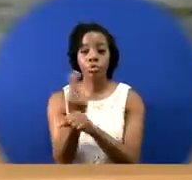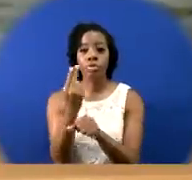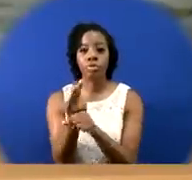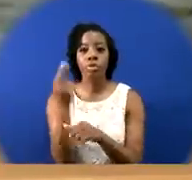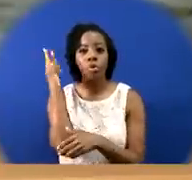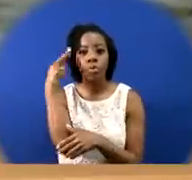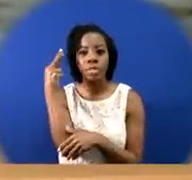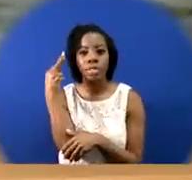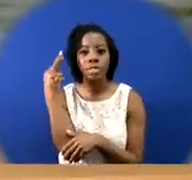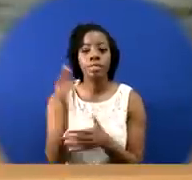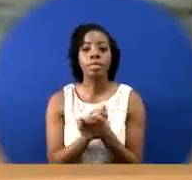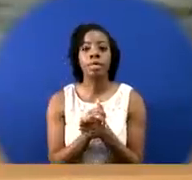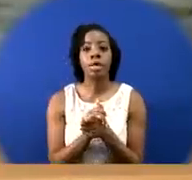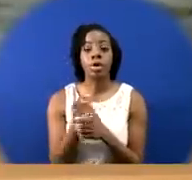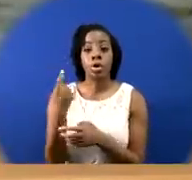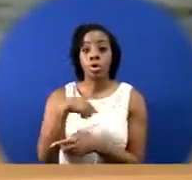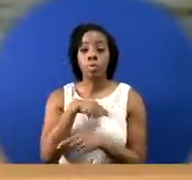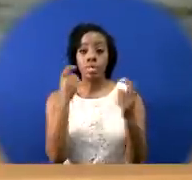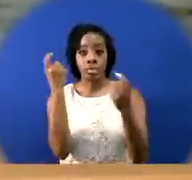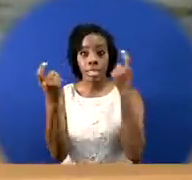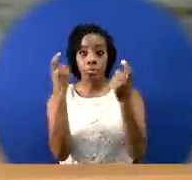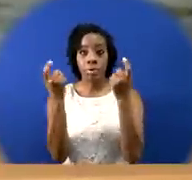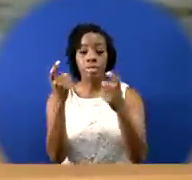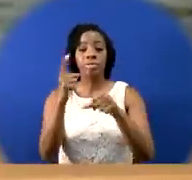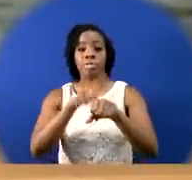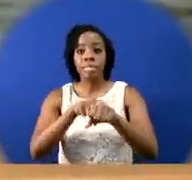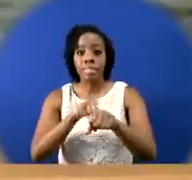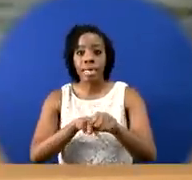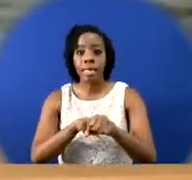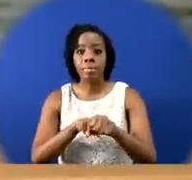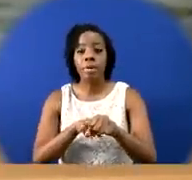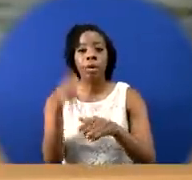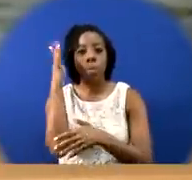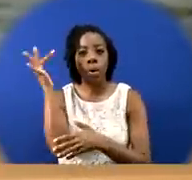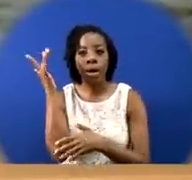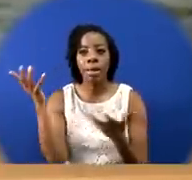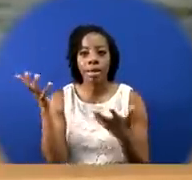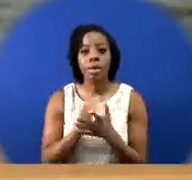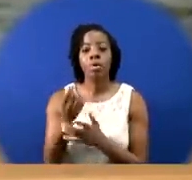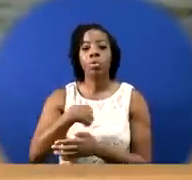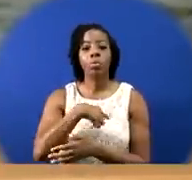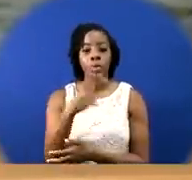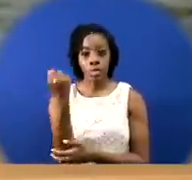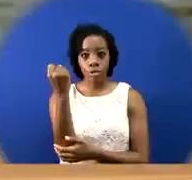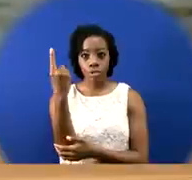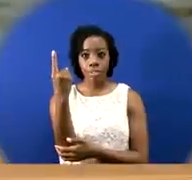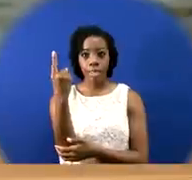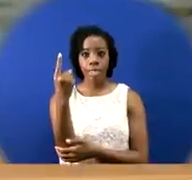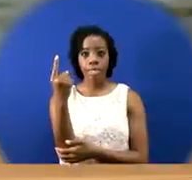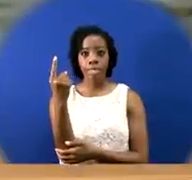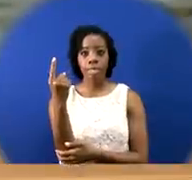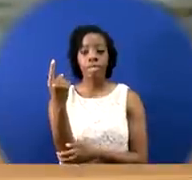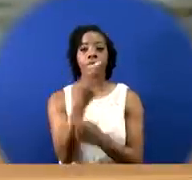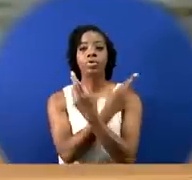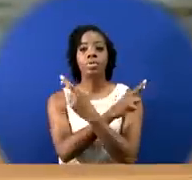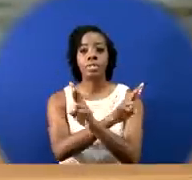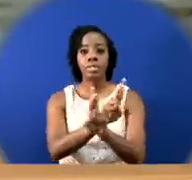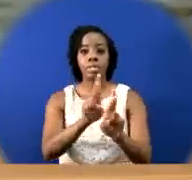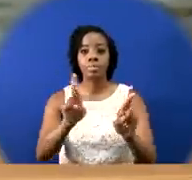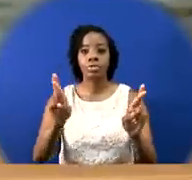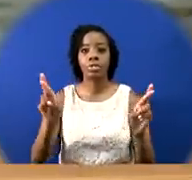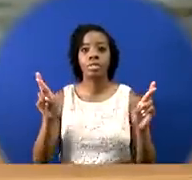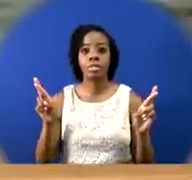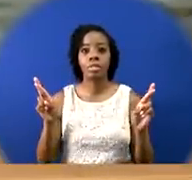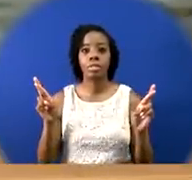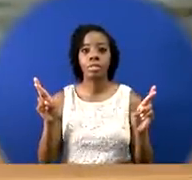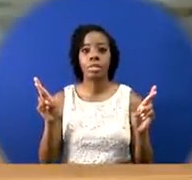reason why we celebrate during this season is because we understand that redemption